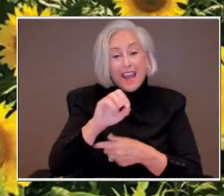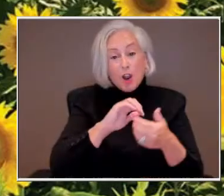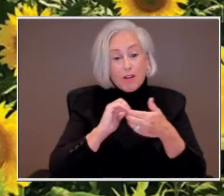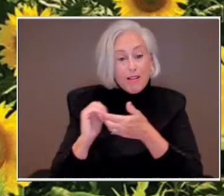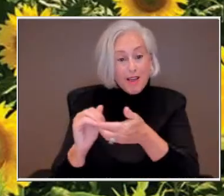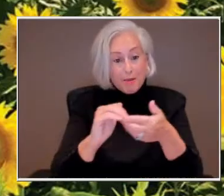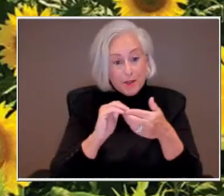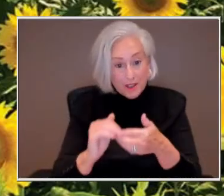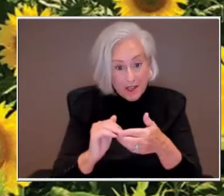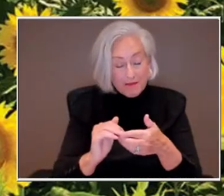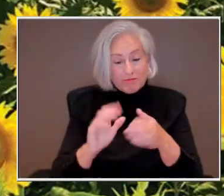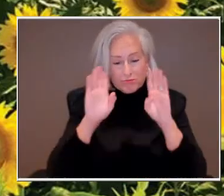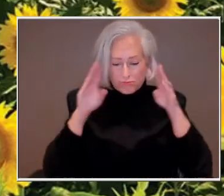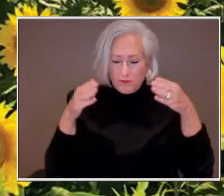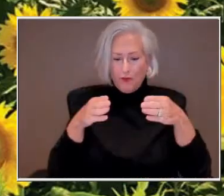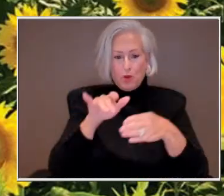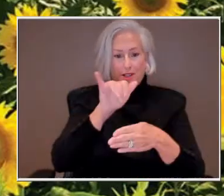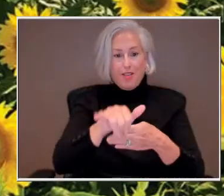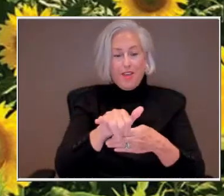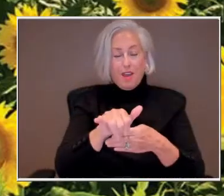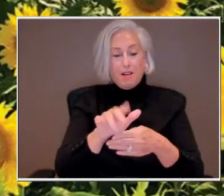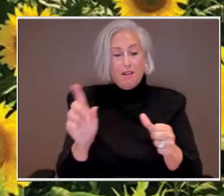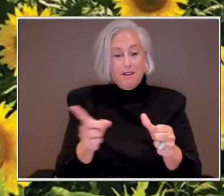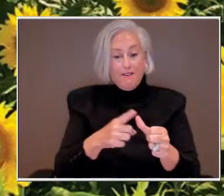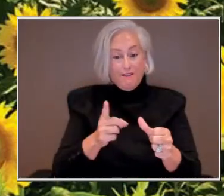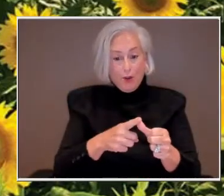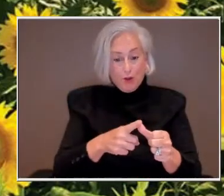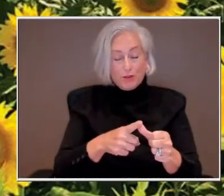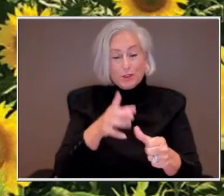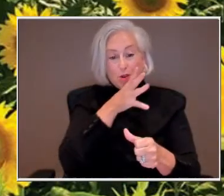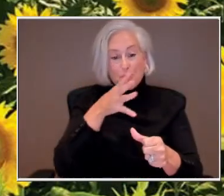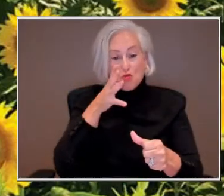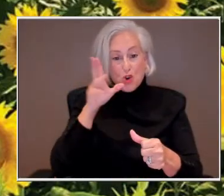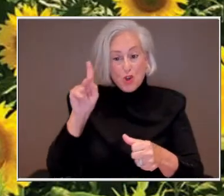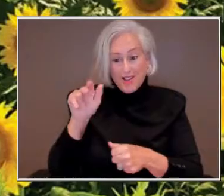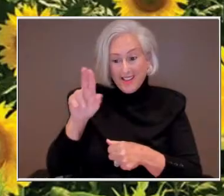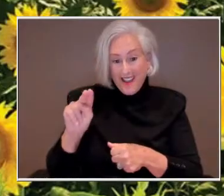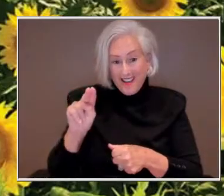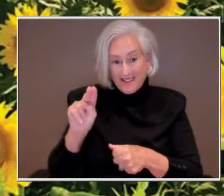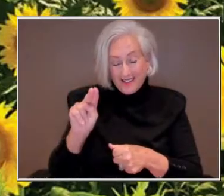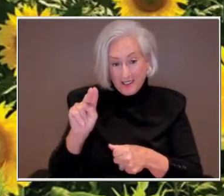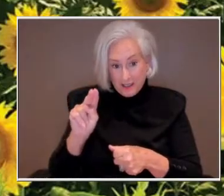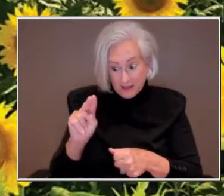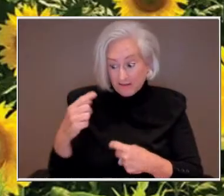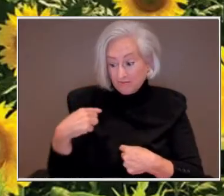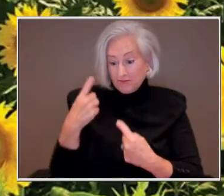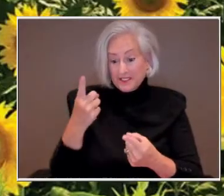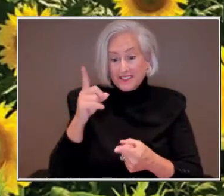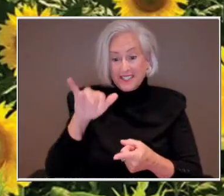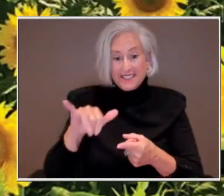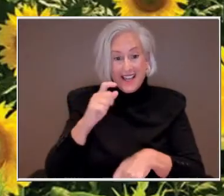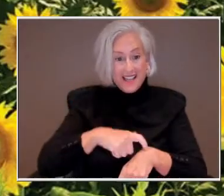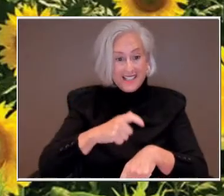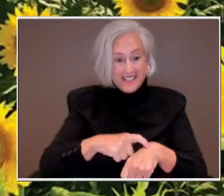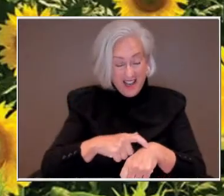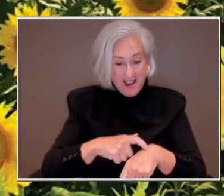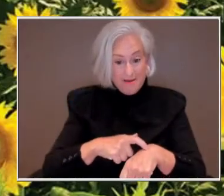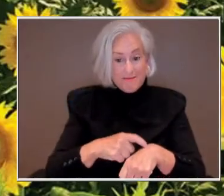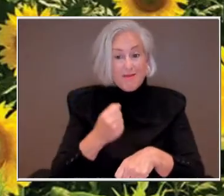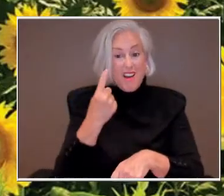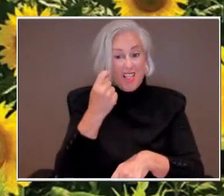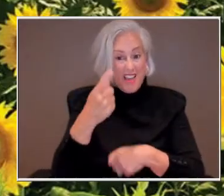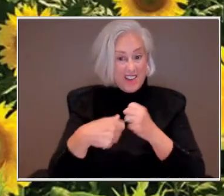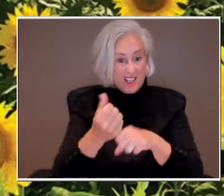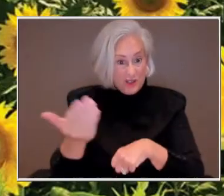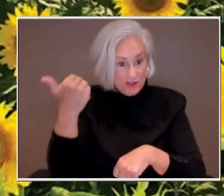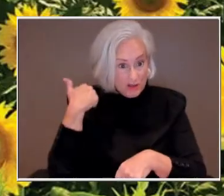in rural Kansas. That was back in 2014. Since then, past 11 years, it's expanded to provide training and treatments